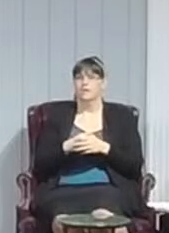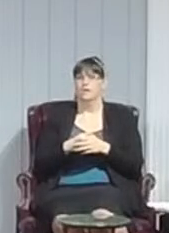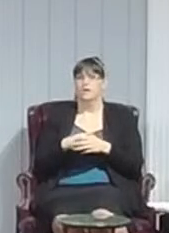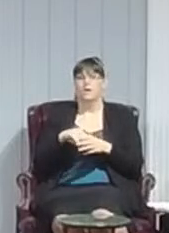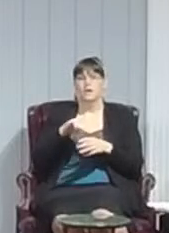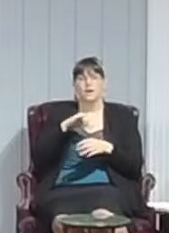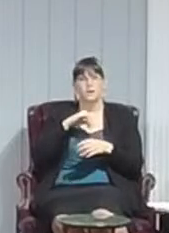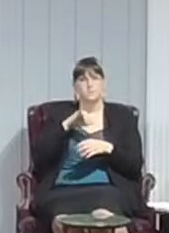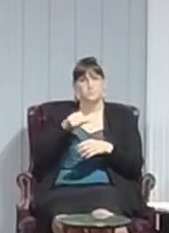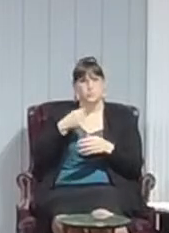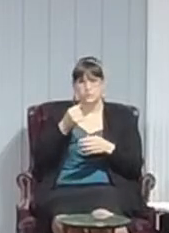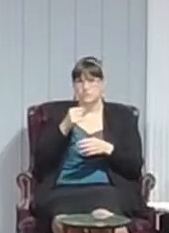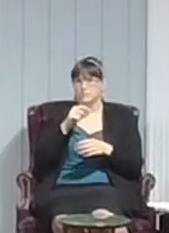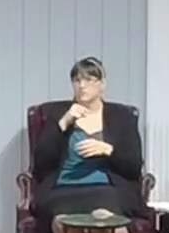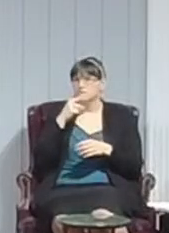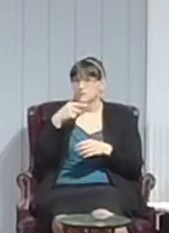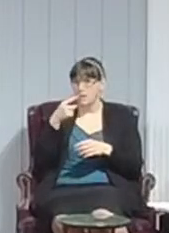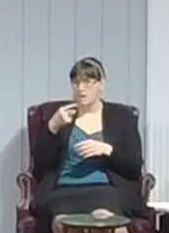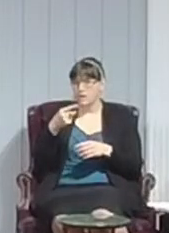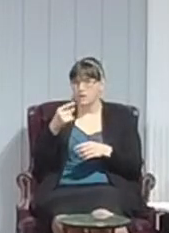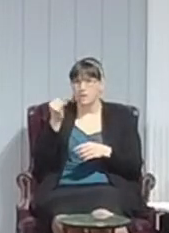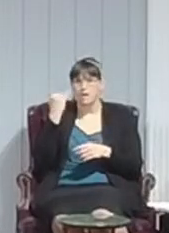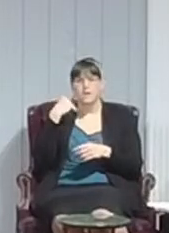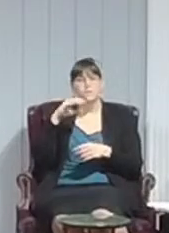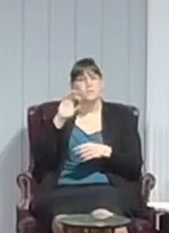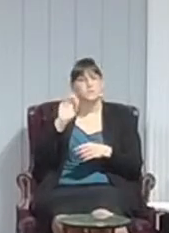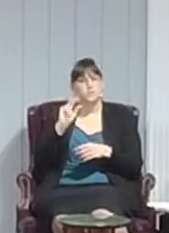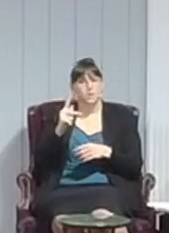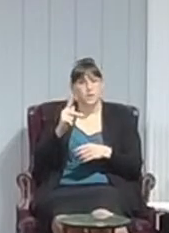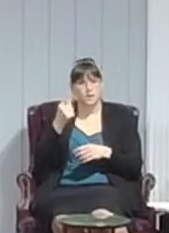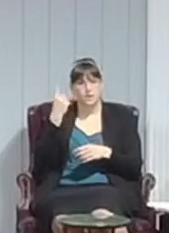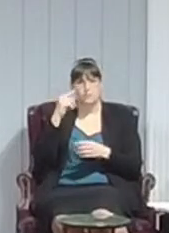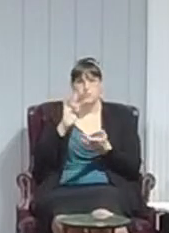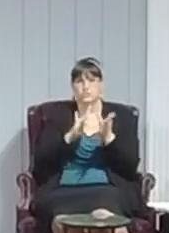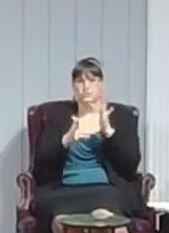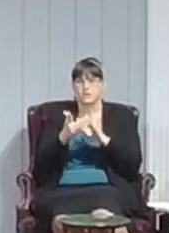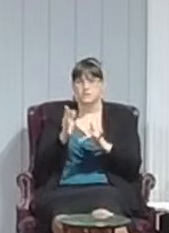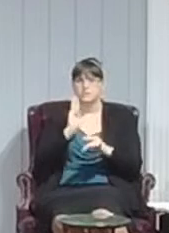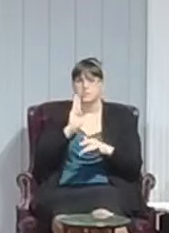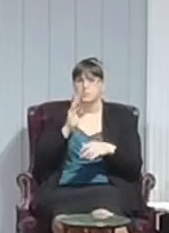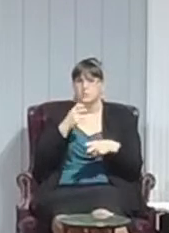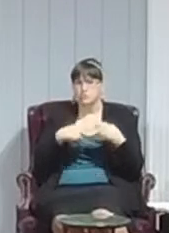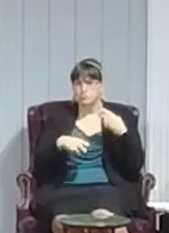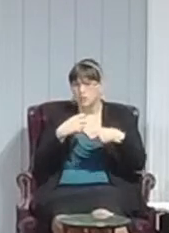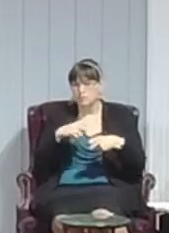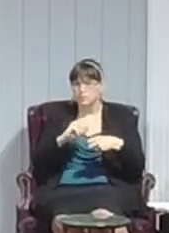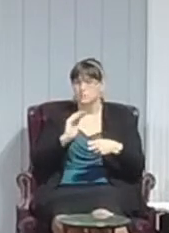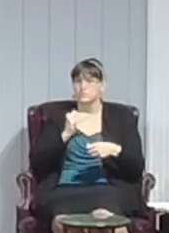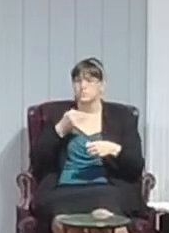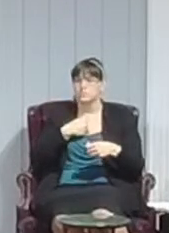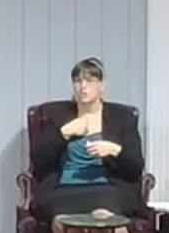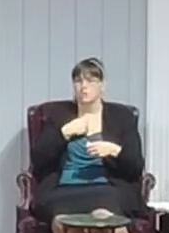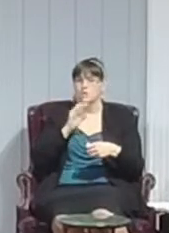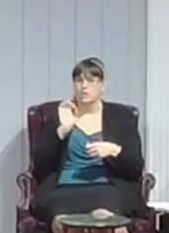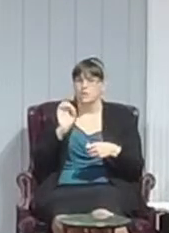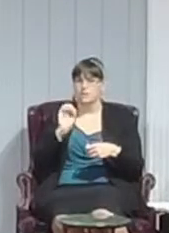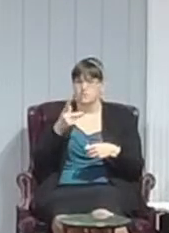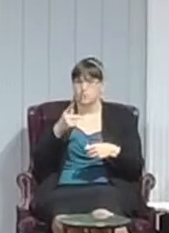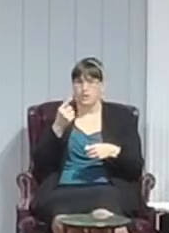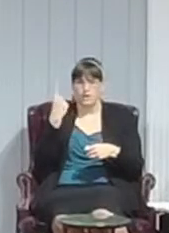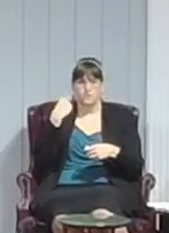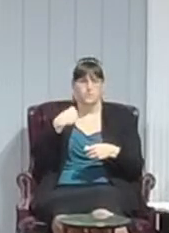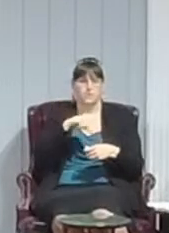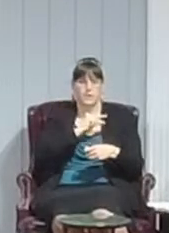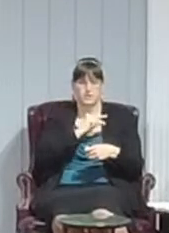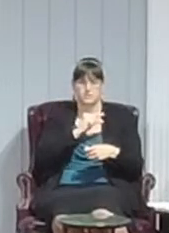I'm just suggesting, if it's okay for Jesus to be troubled in the soul, it's okay for us to be troubled in our soul. If it's okay for Jesus